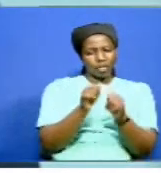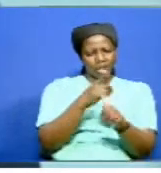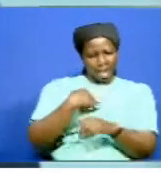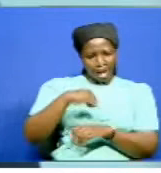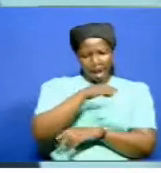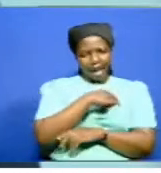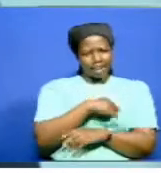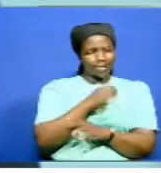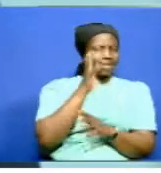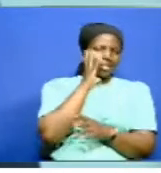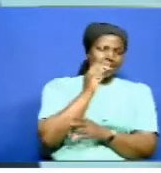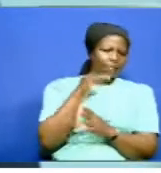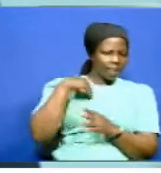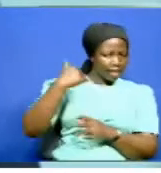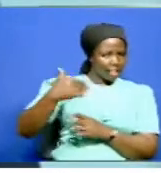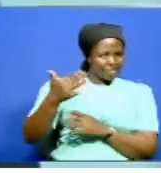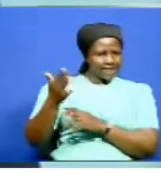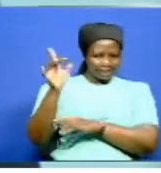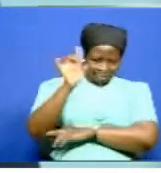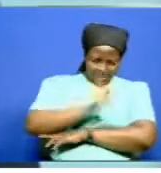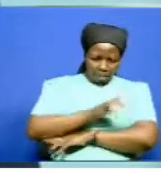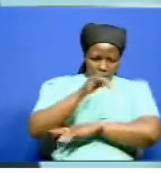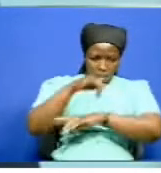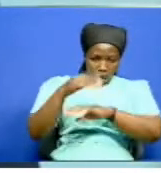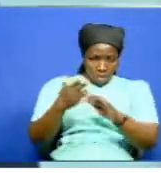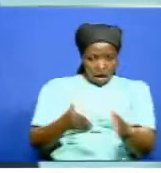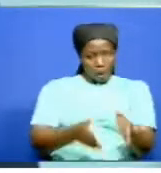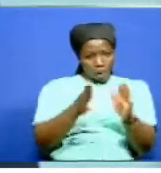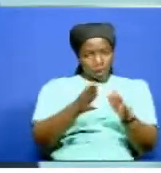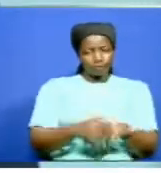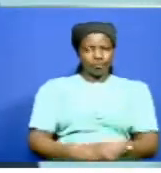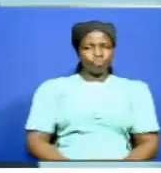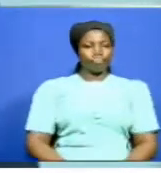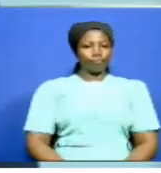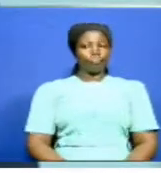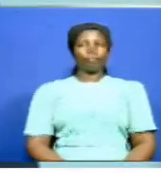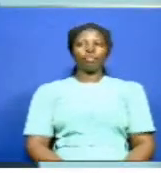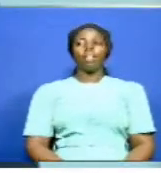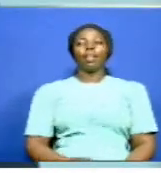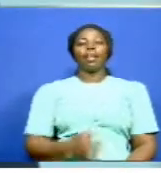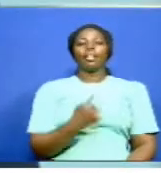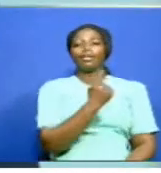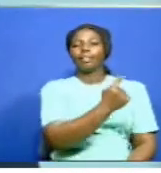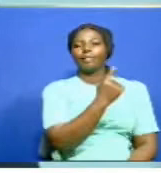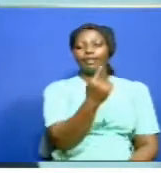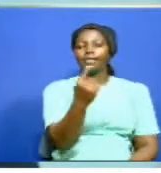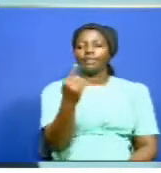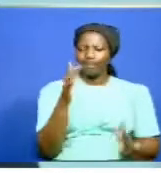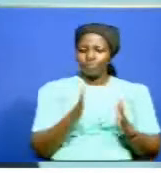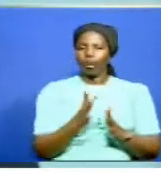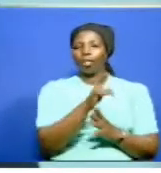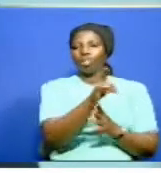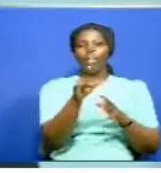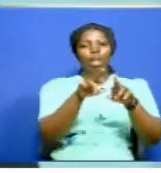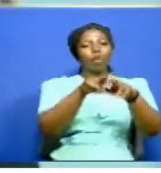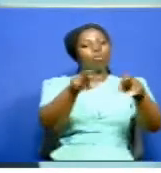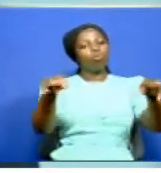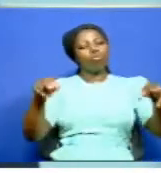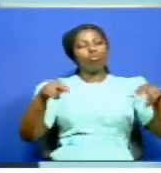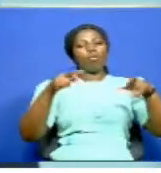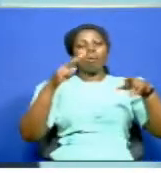day on our roads. At least each and everyone in this room has somebody that they